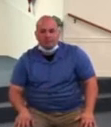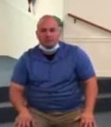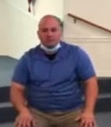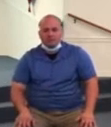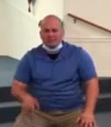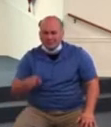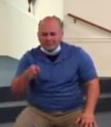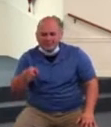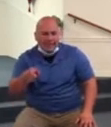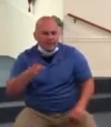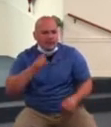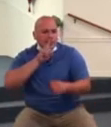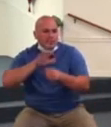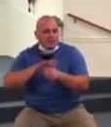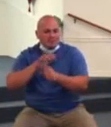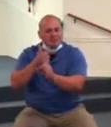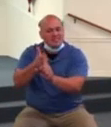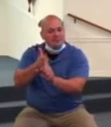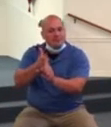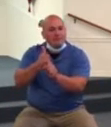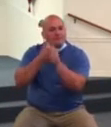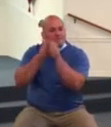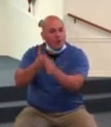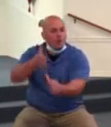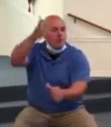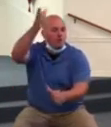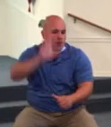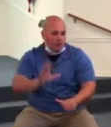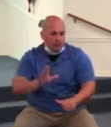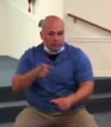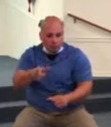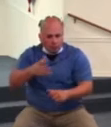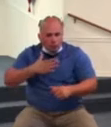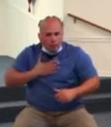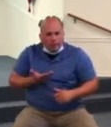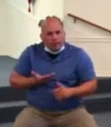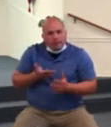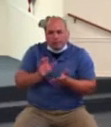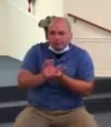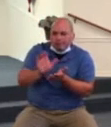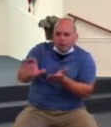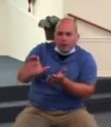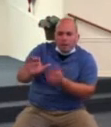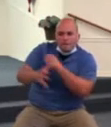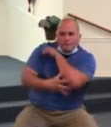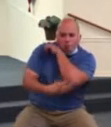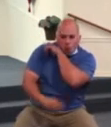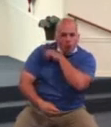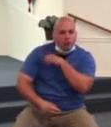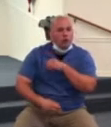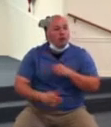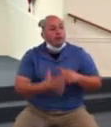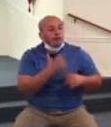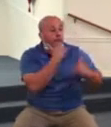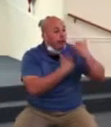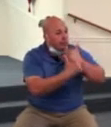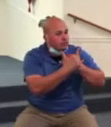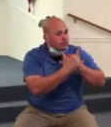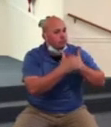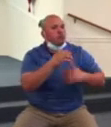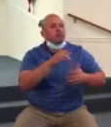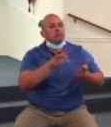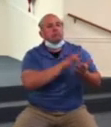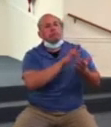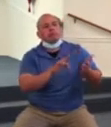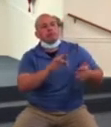his commitment by giving generously to the poor and making right the wrongs that he's done to others.